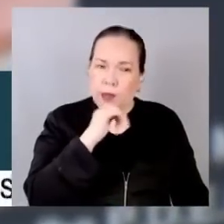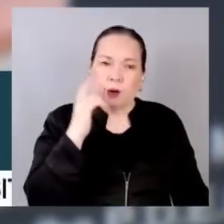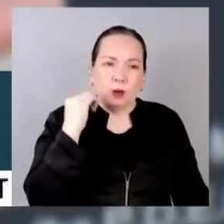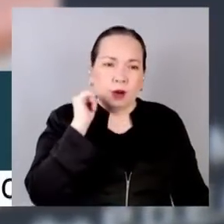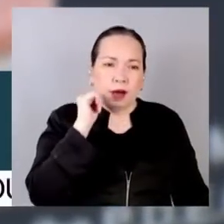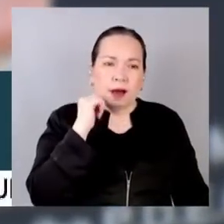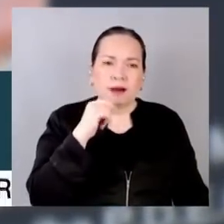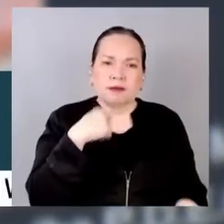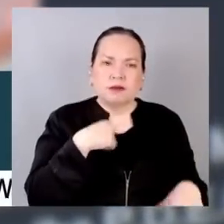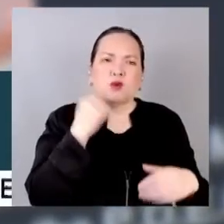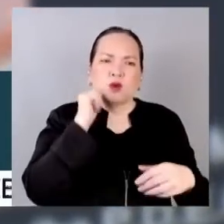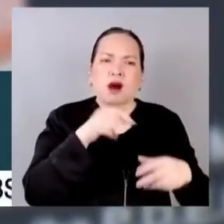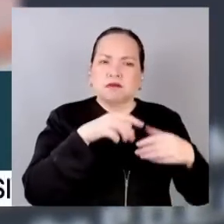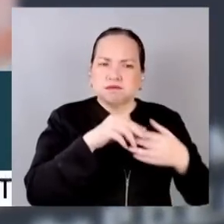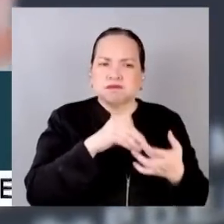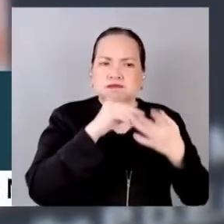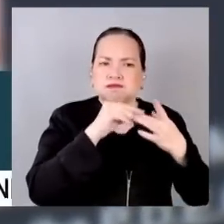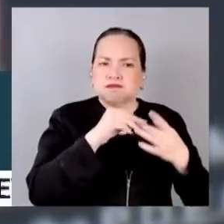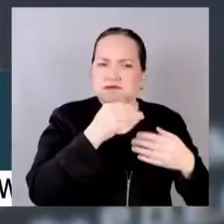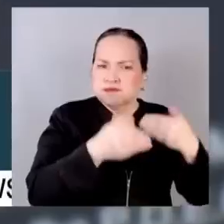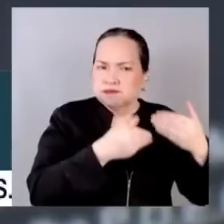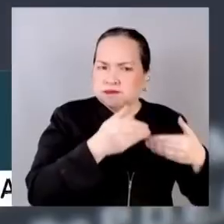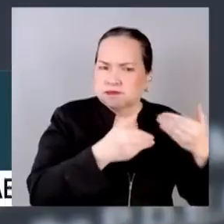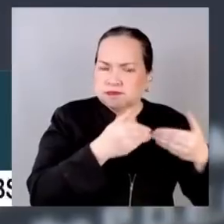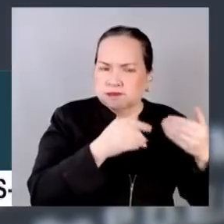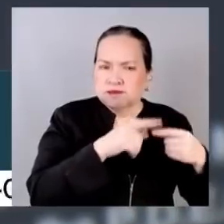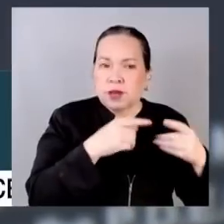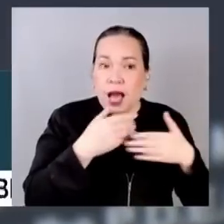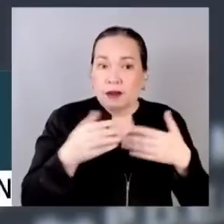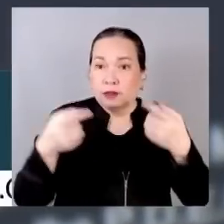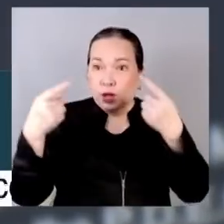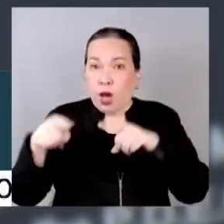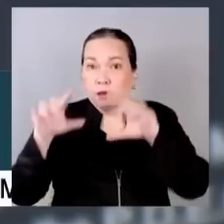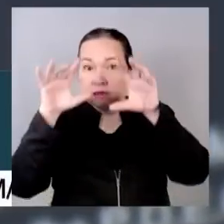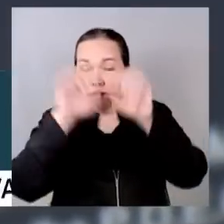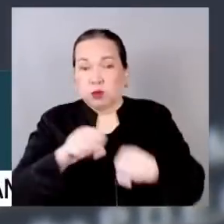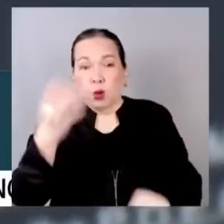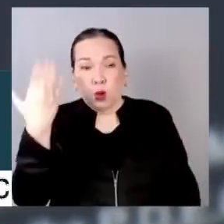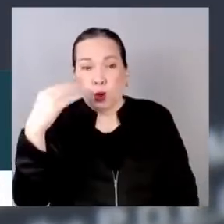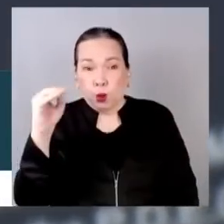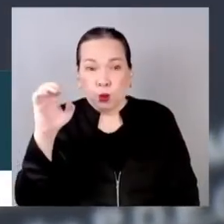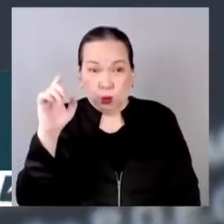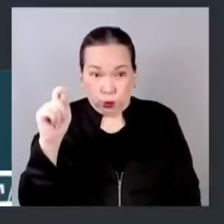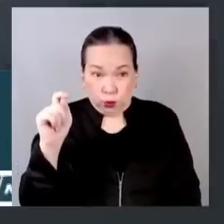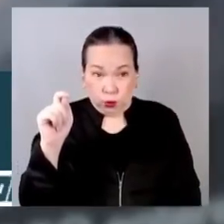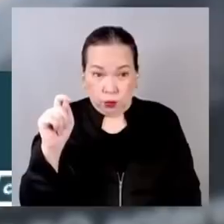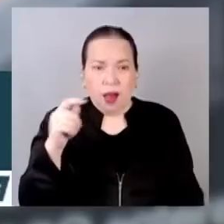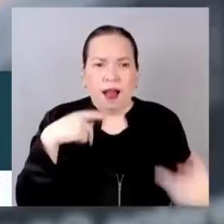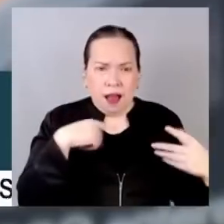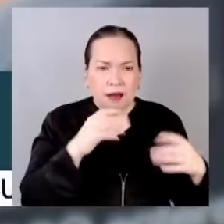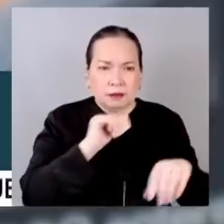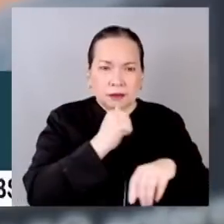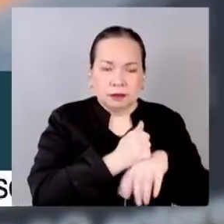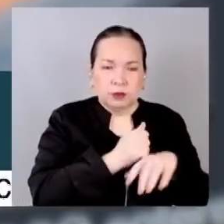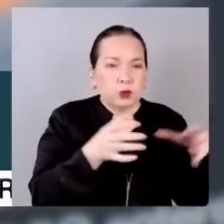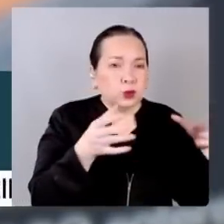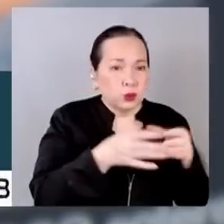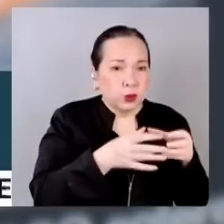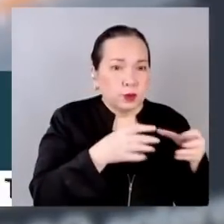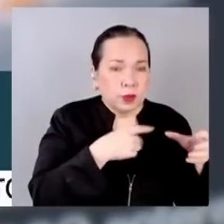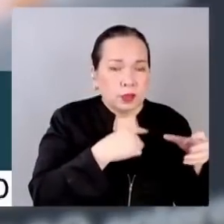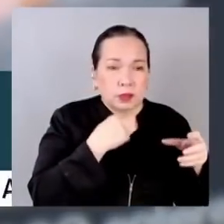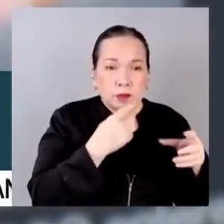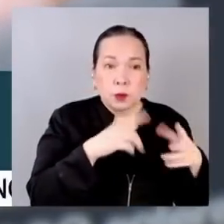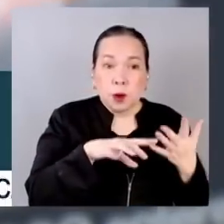special investigation task group just days after that drug raid in October of last year. He says he believes that the findings of